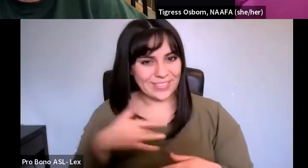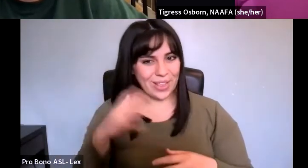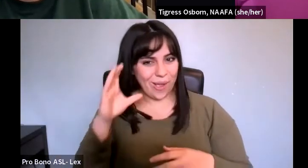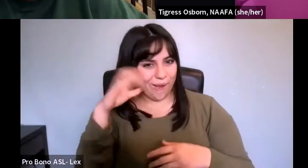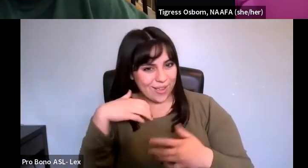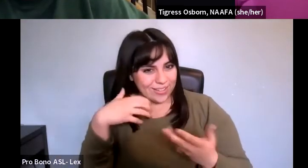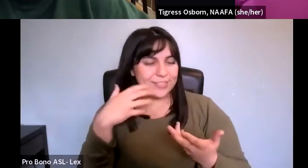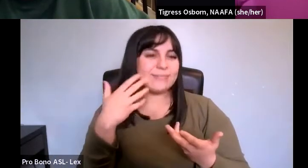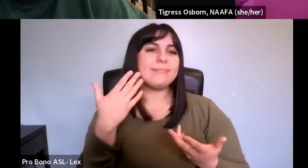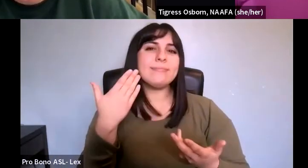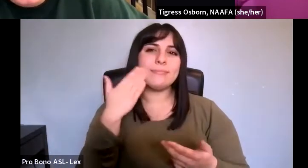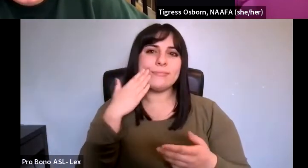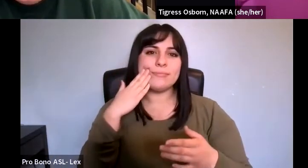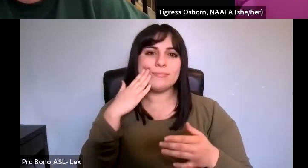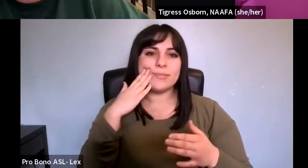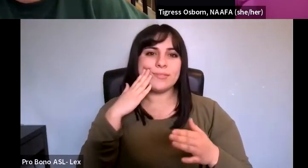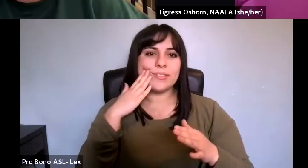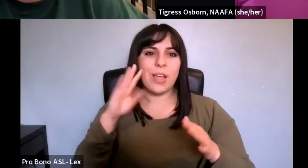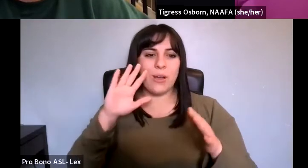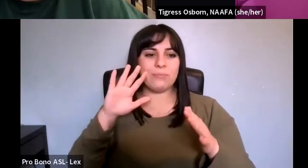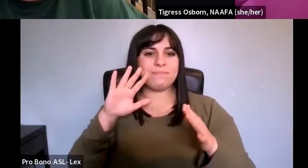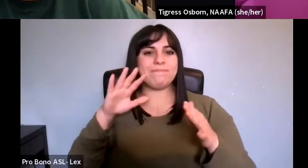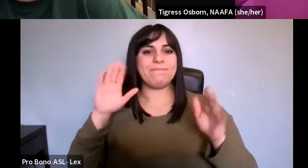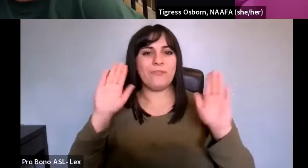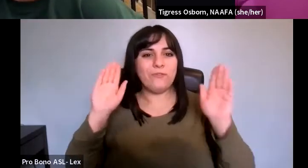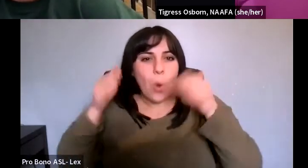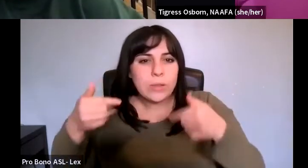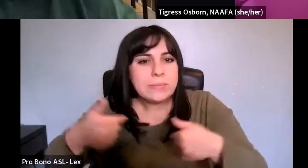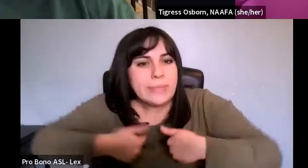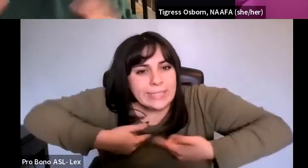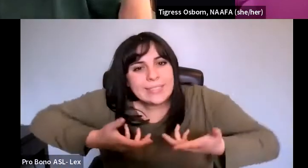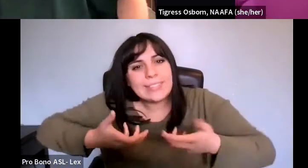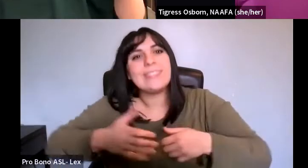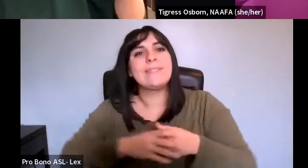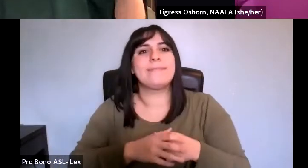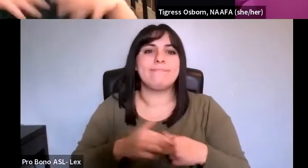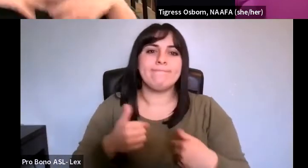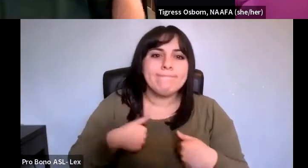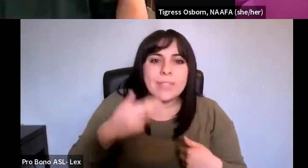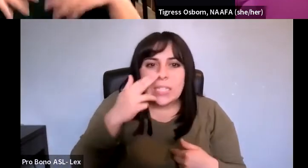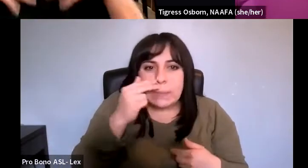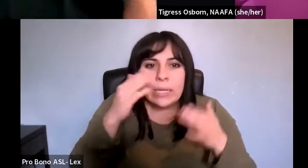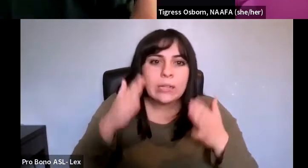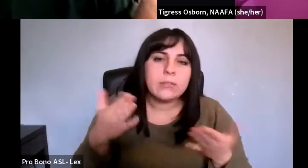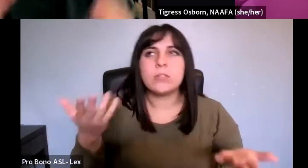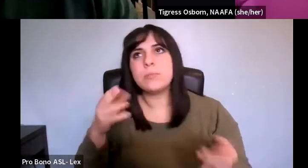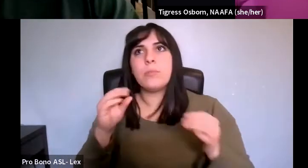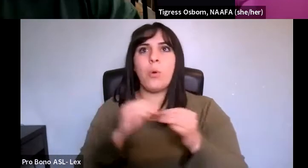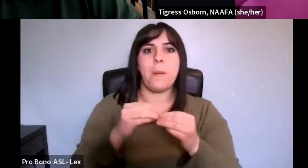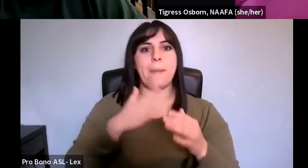very centered on me, because I'm a comedian and it's all very